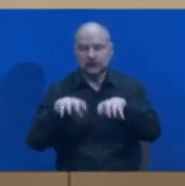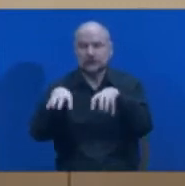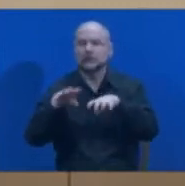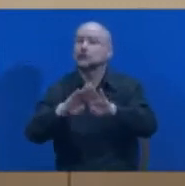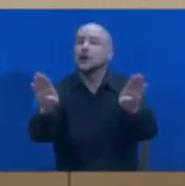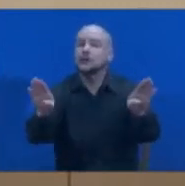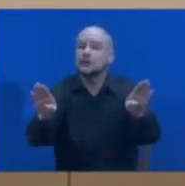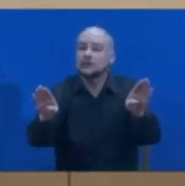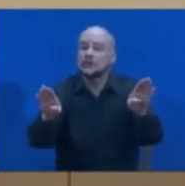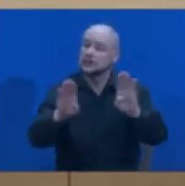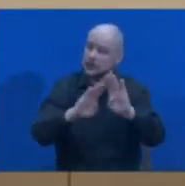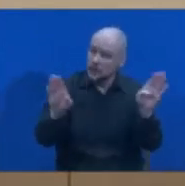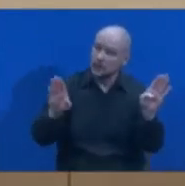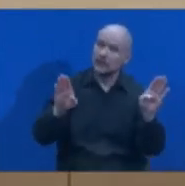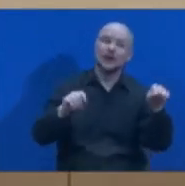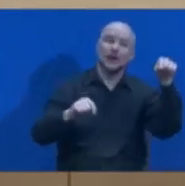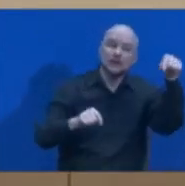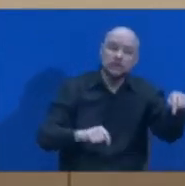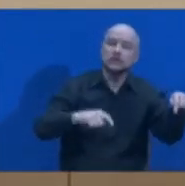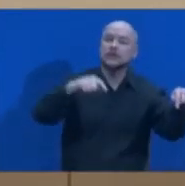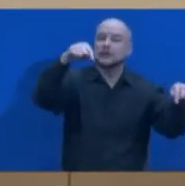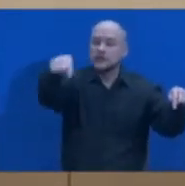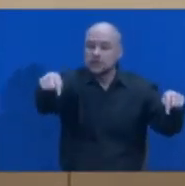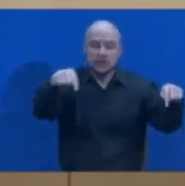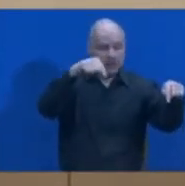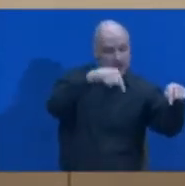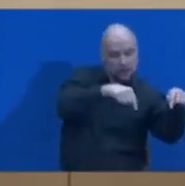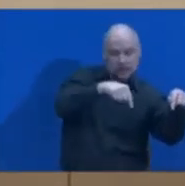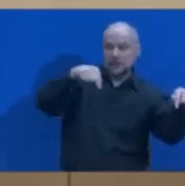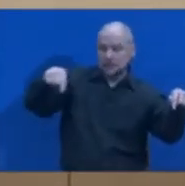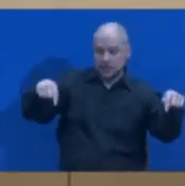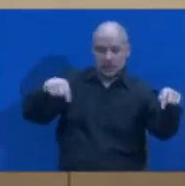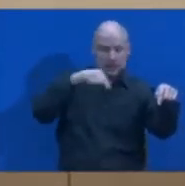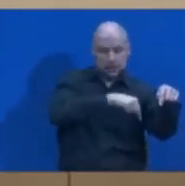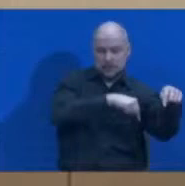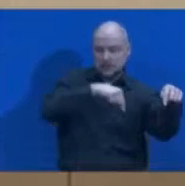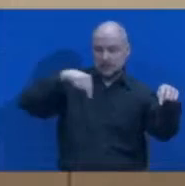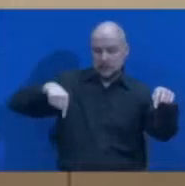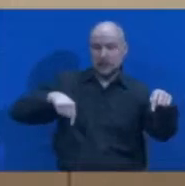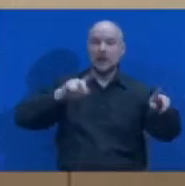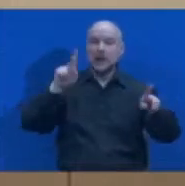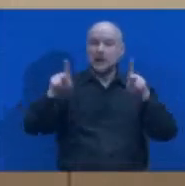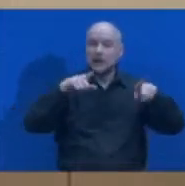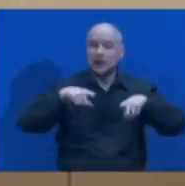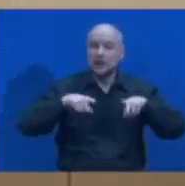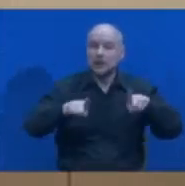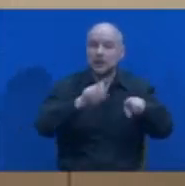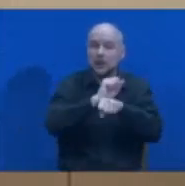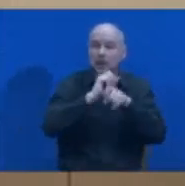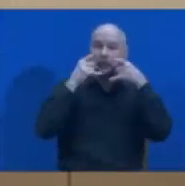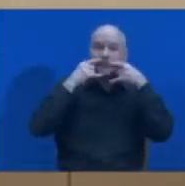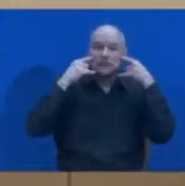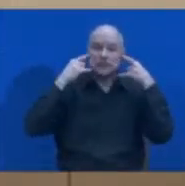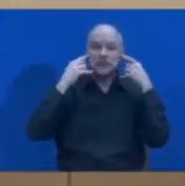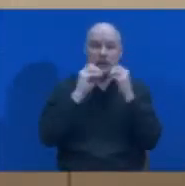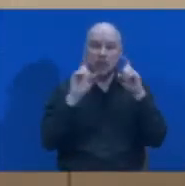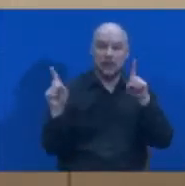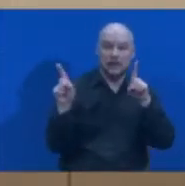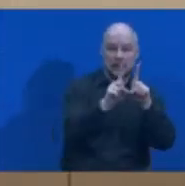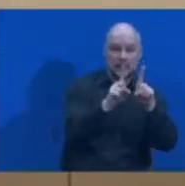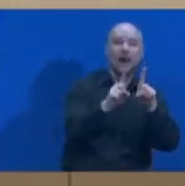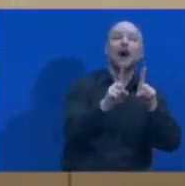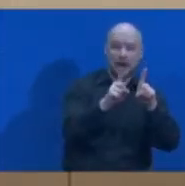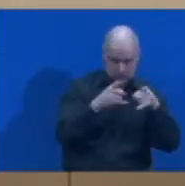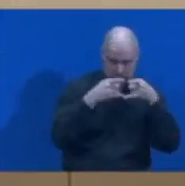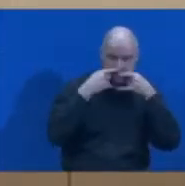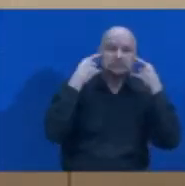other. If there is the opportunity to wear masks when people are closer than 6 feet, that's what they ought to be doing.